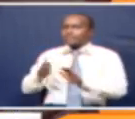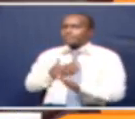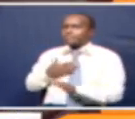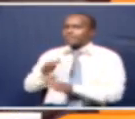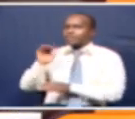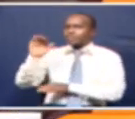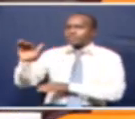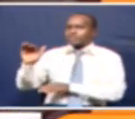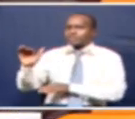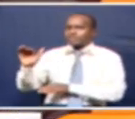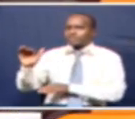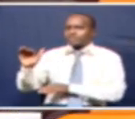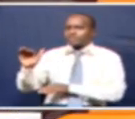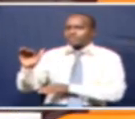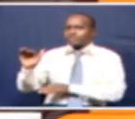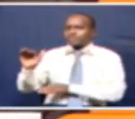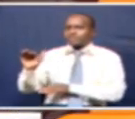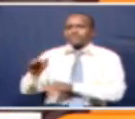Honorable